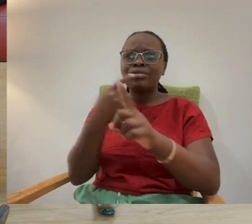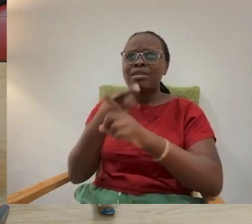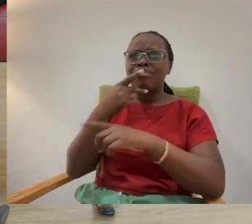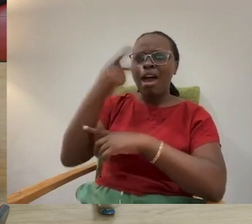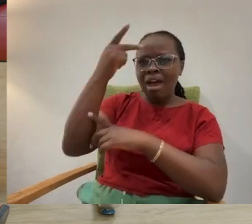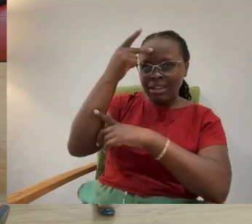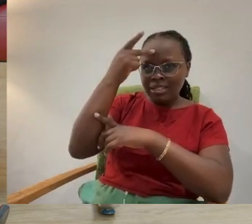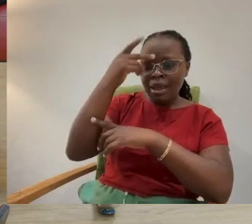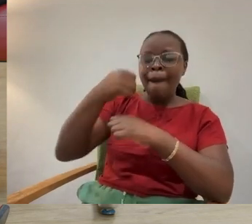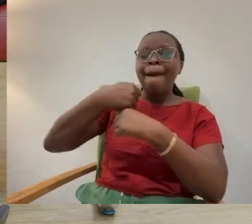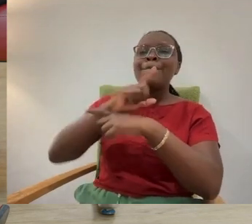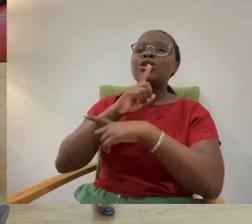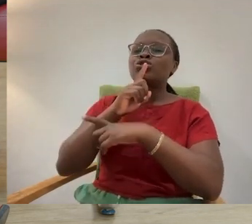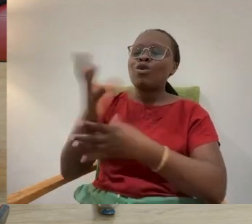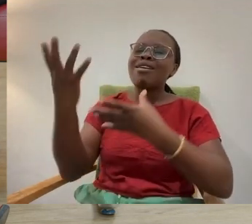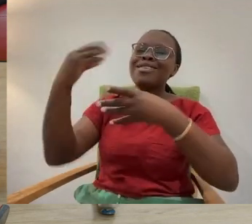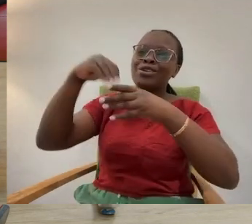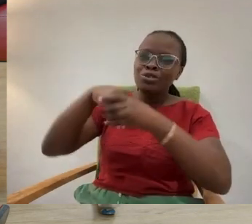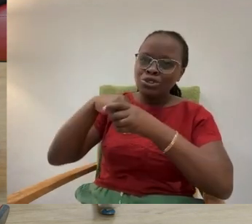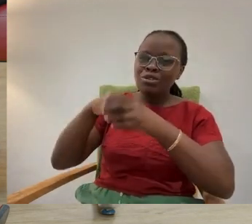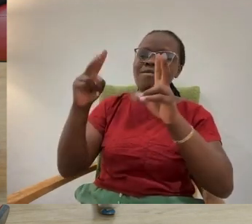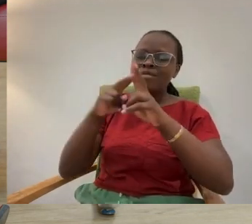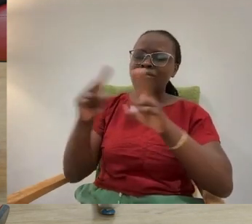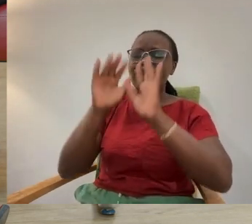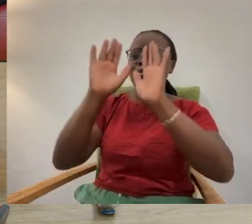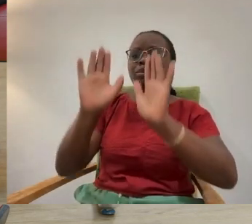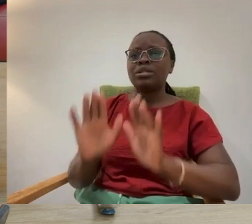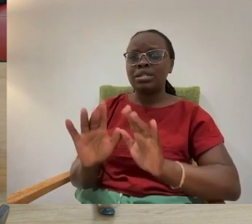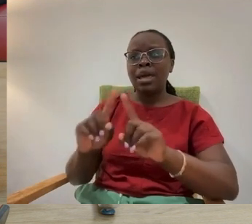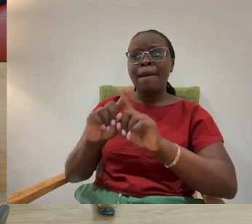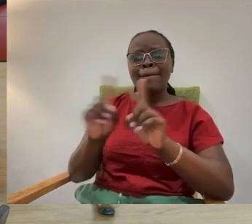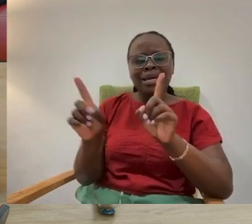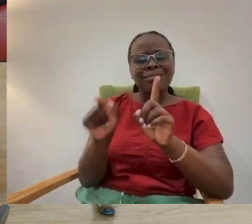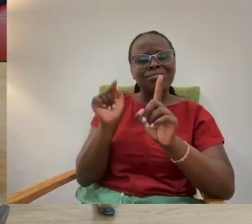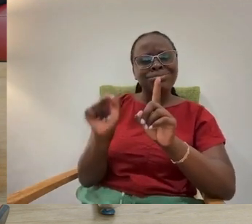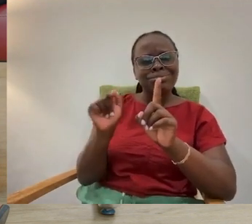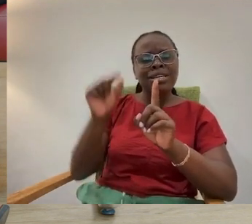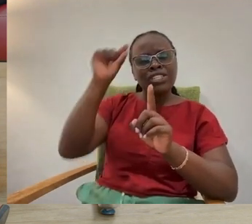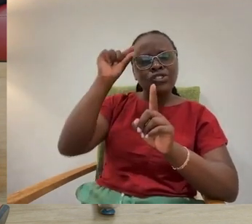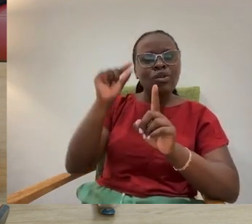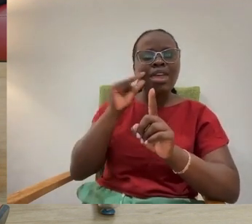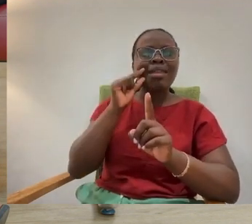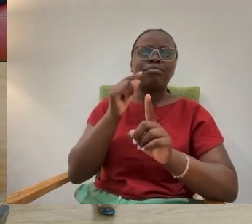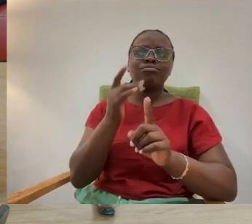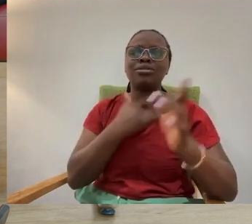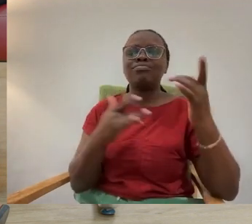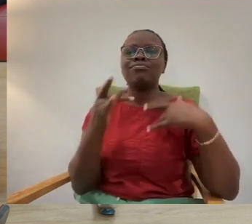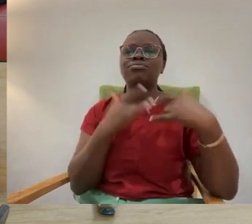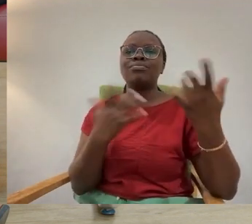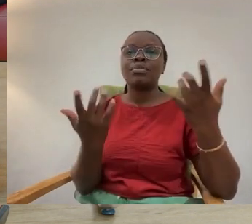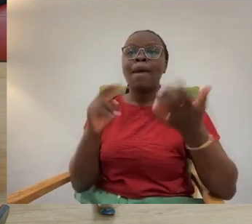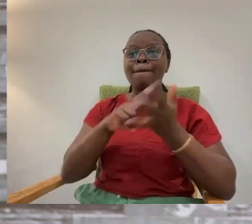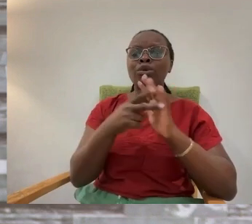making sure inclusion is very well attended, but more importantly, being gender sensitive. But at the same time, you have to challenge also